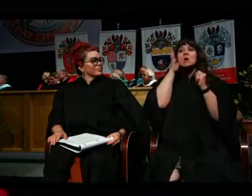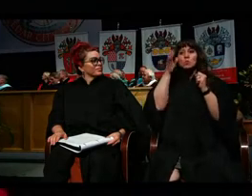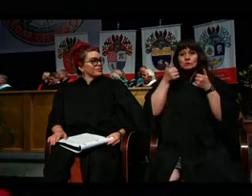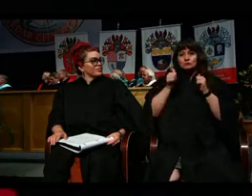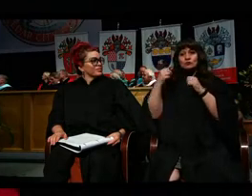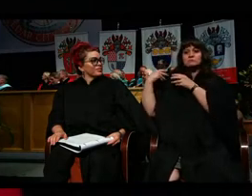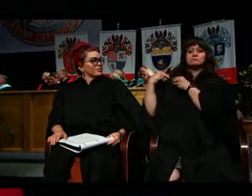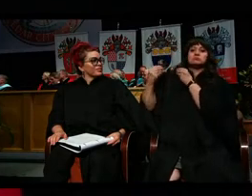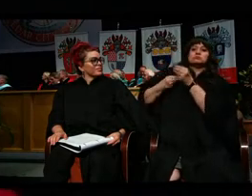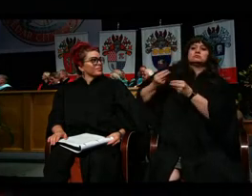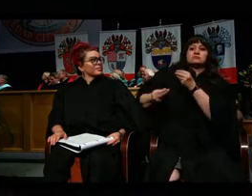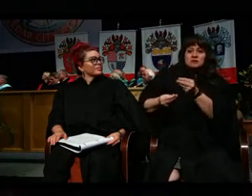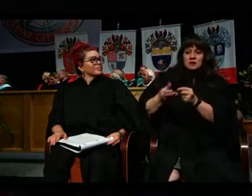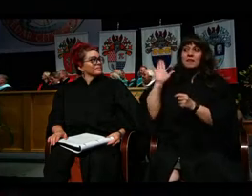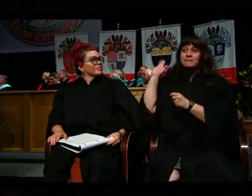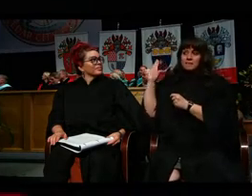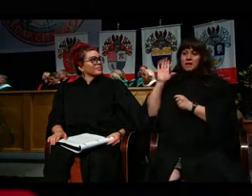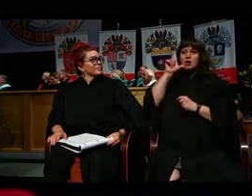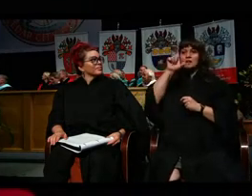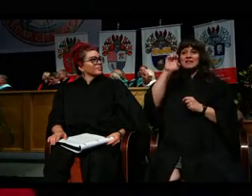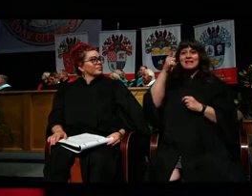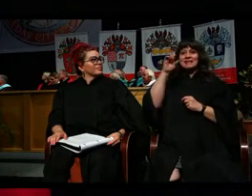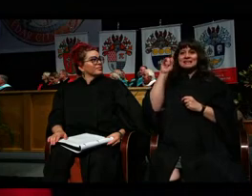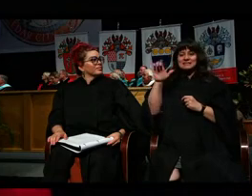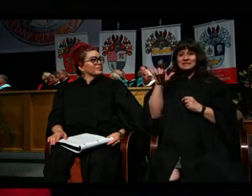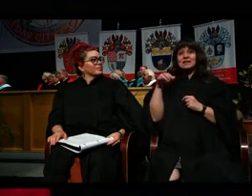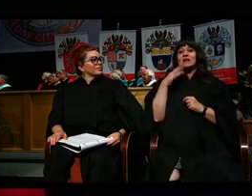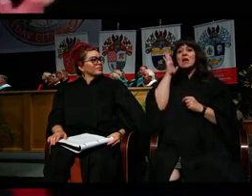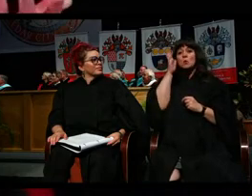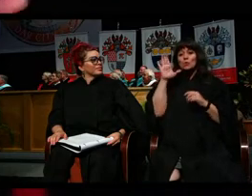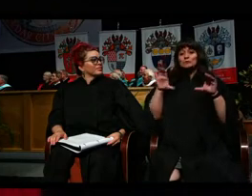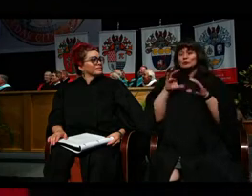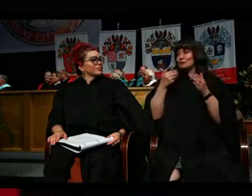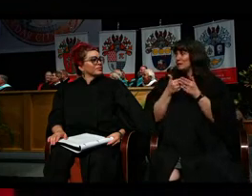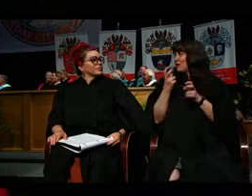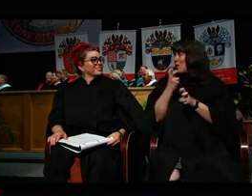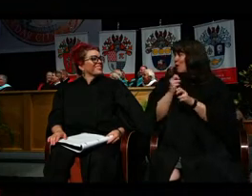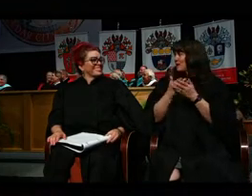apparently, I'll do hard things if it involves jewelry.